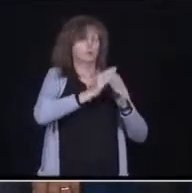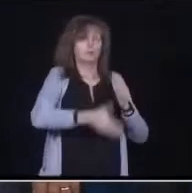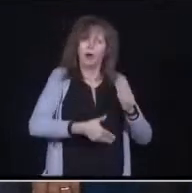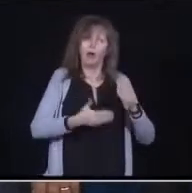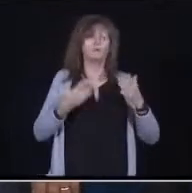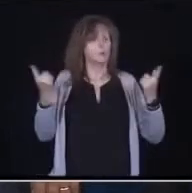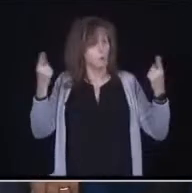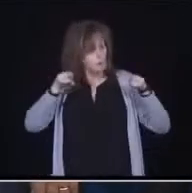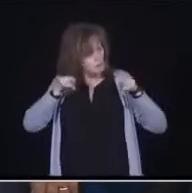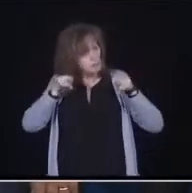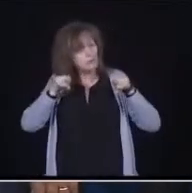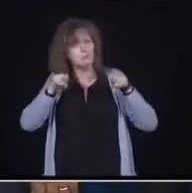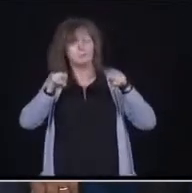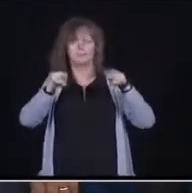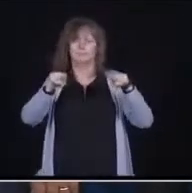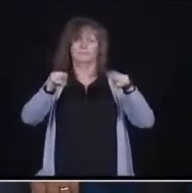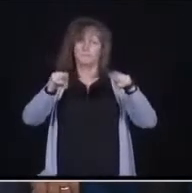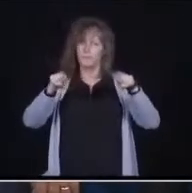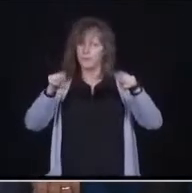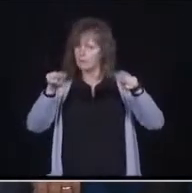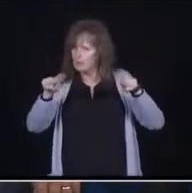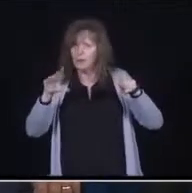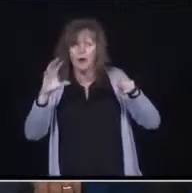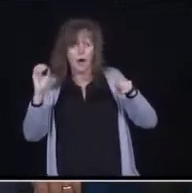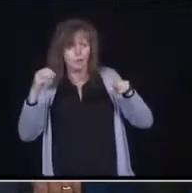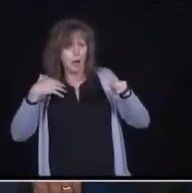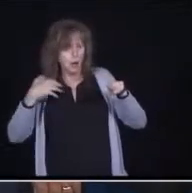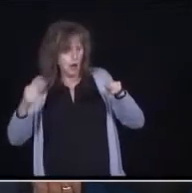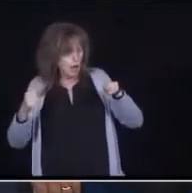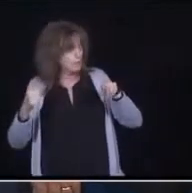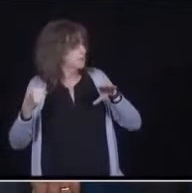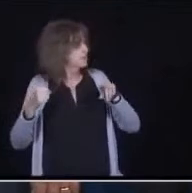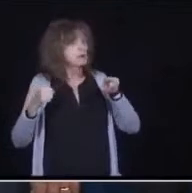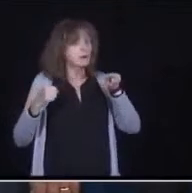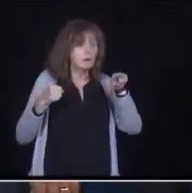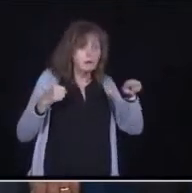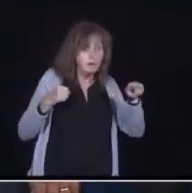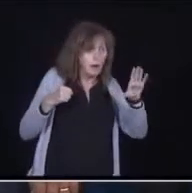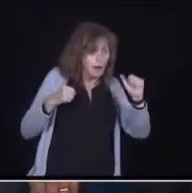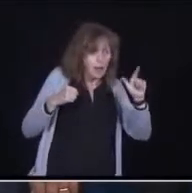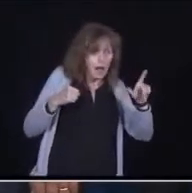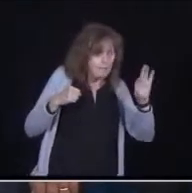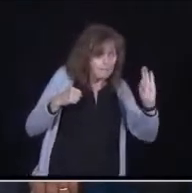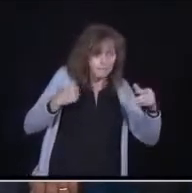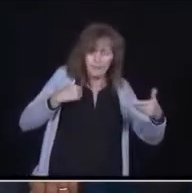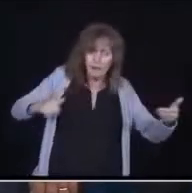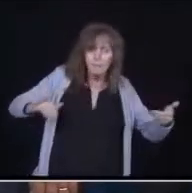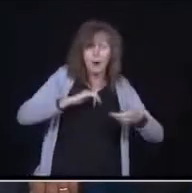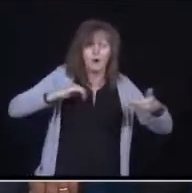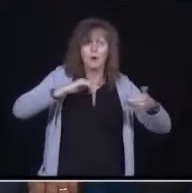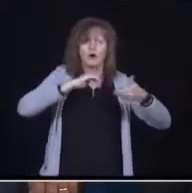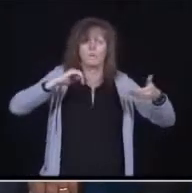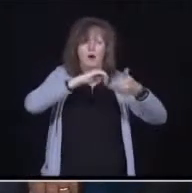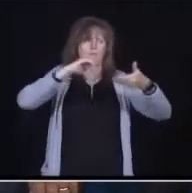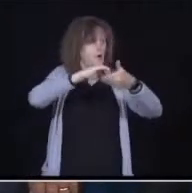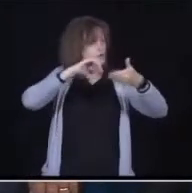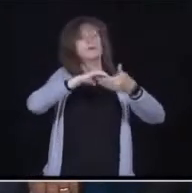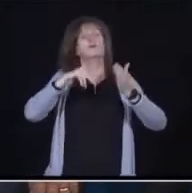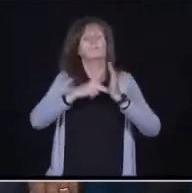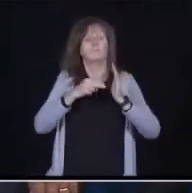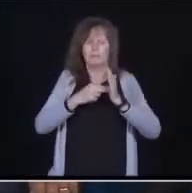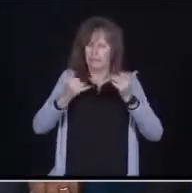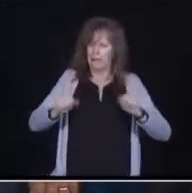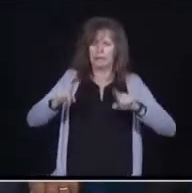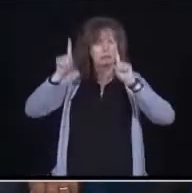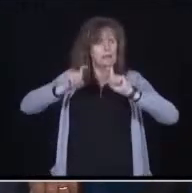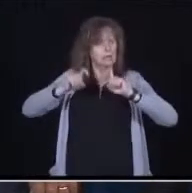of them. Ontario Health is reaching out to other partners in the community that can help us with increasing the